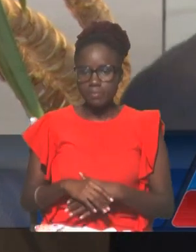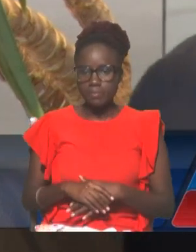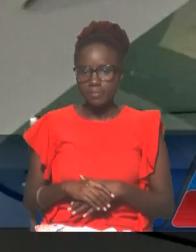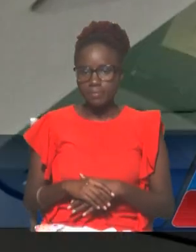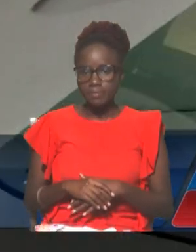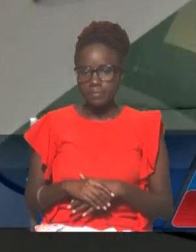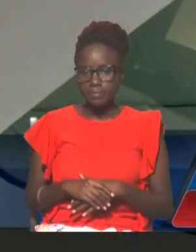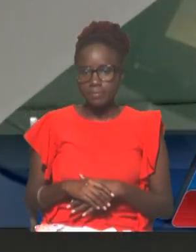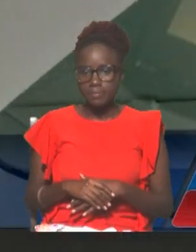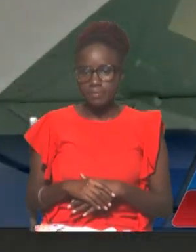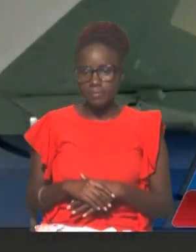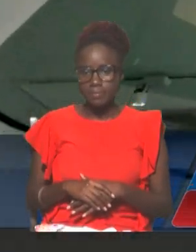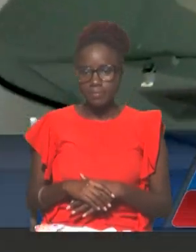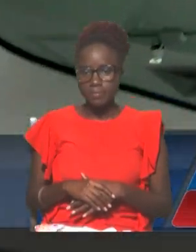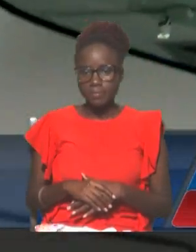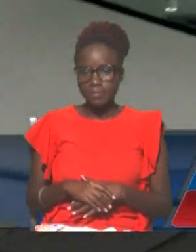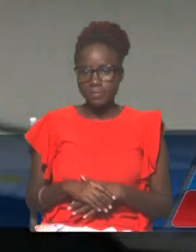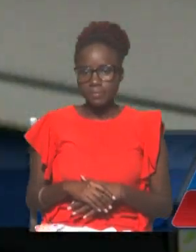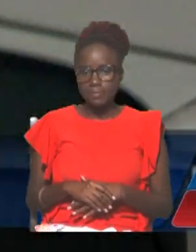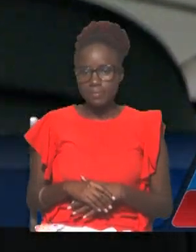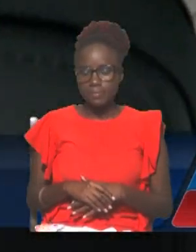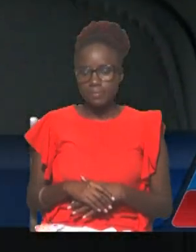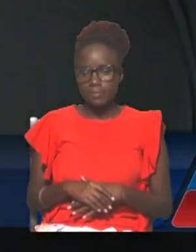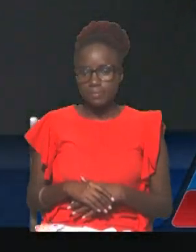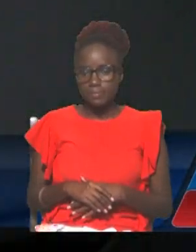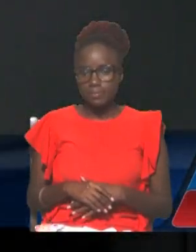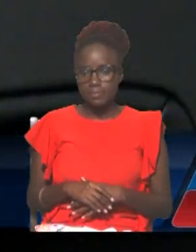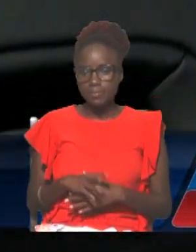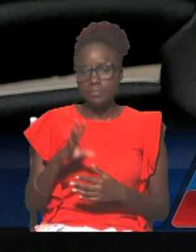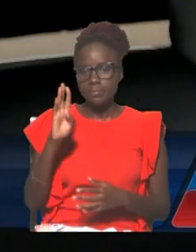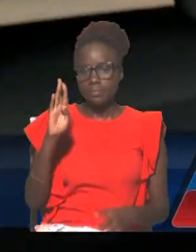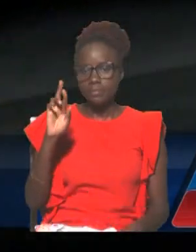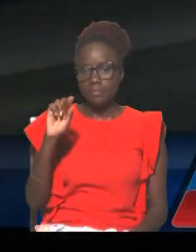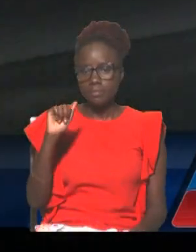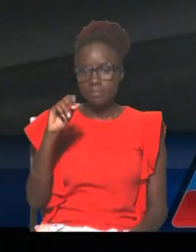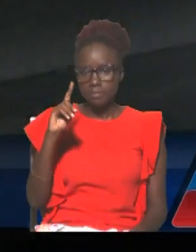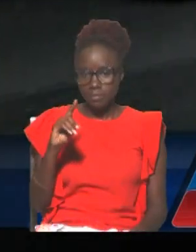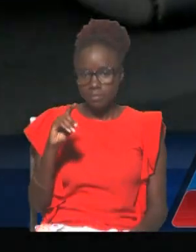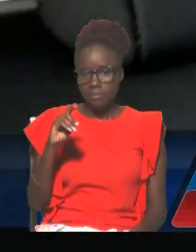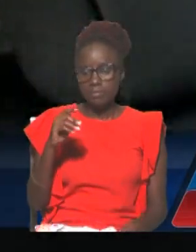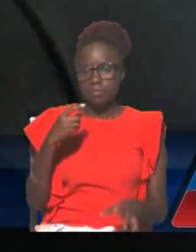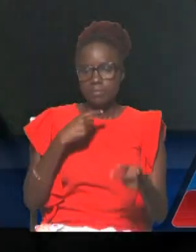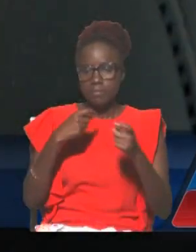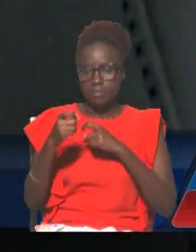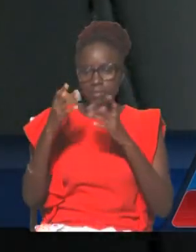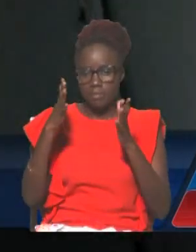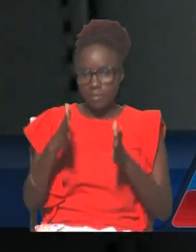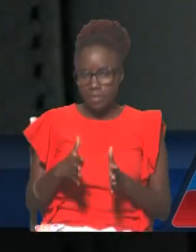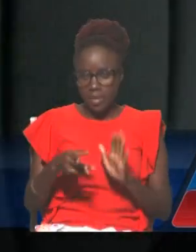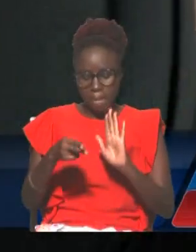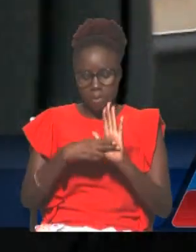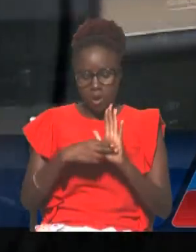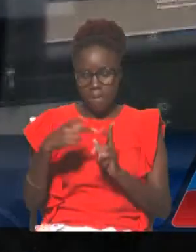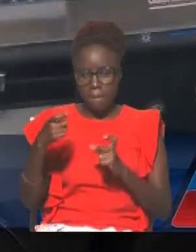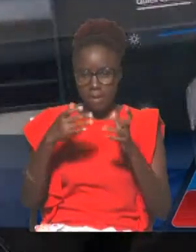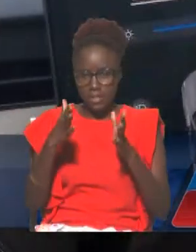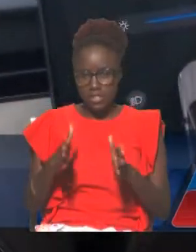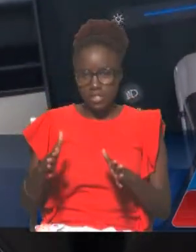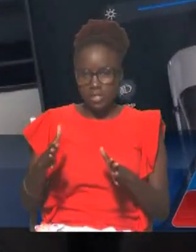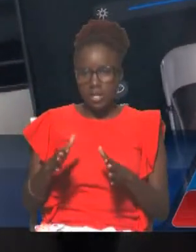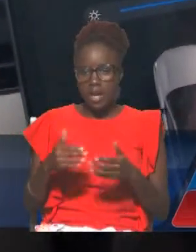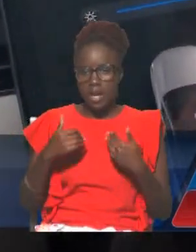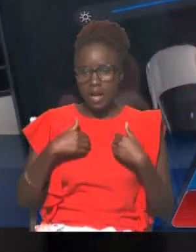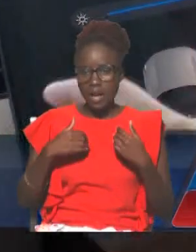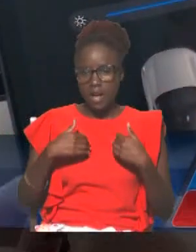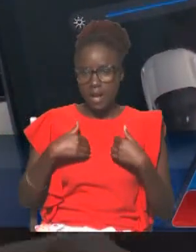outside. And senior brand manager for Volvo, Veer Sunarine, said this new model provides air